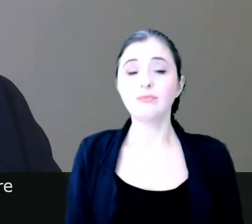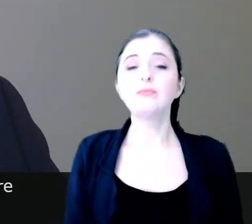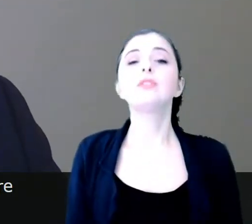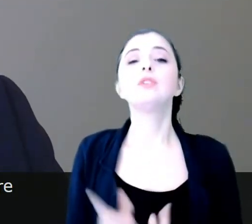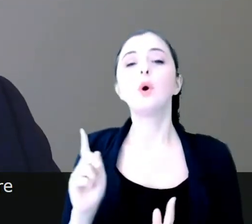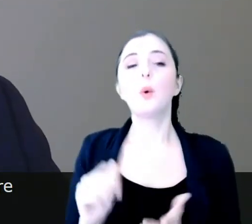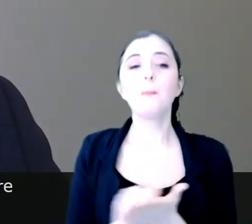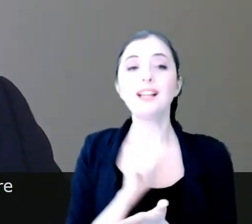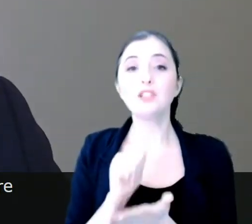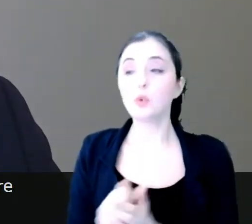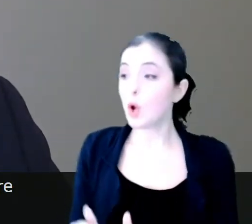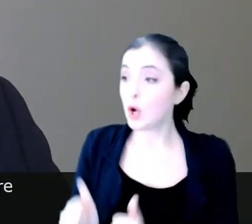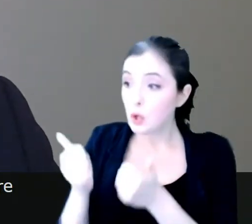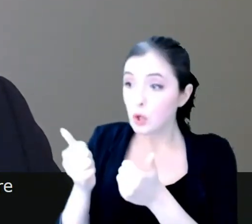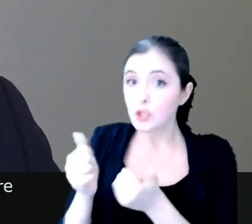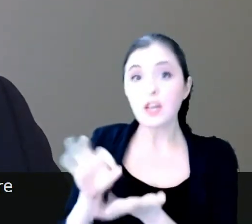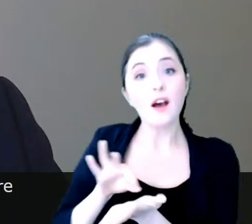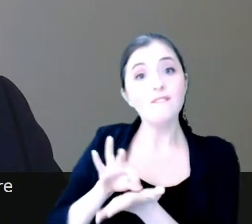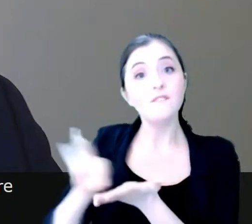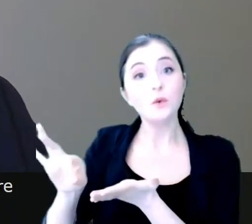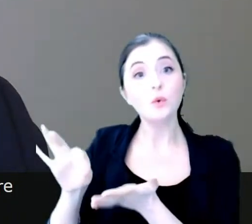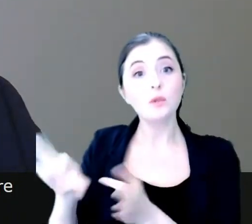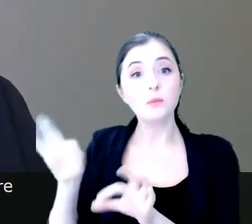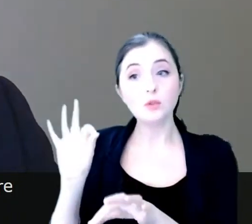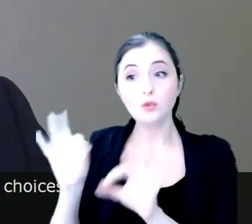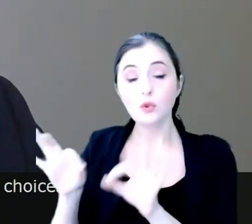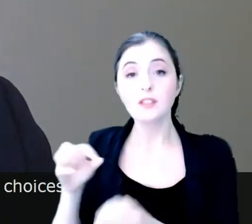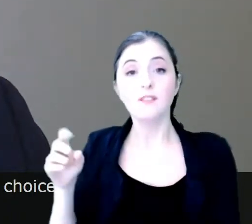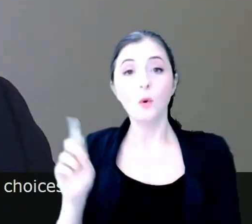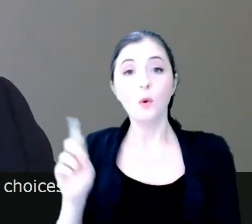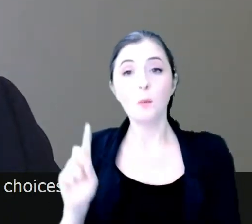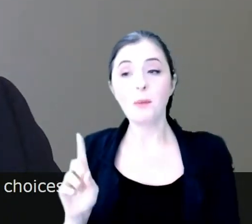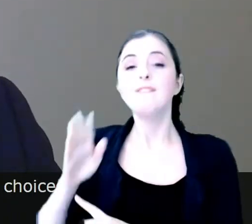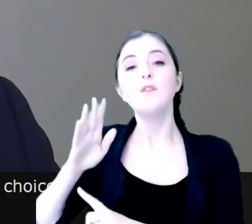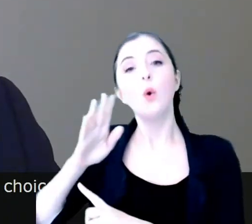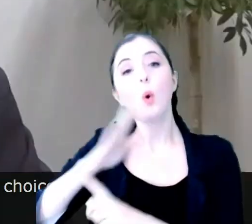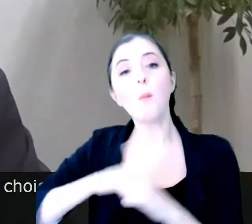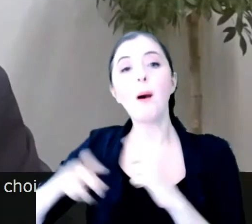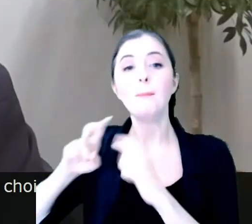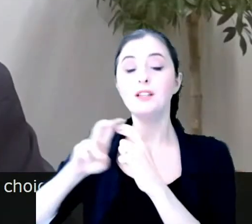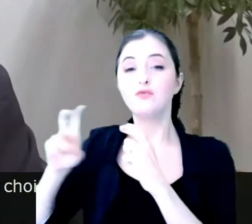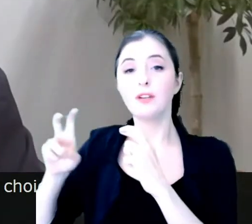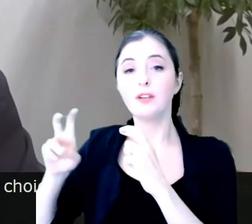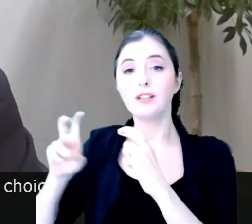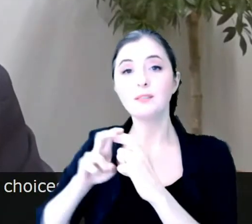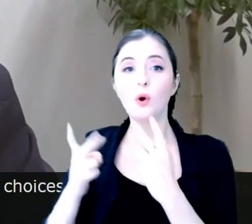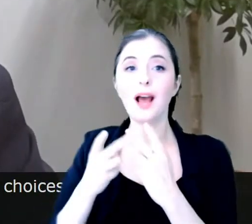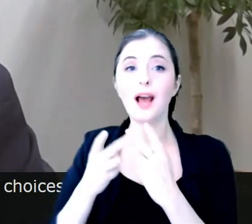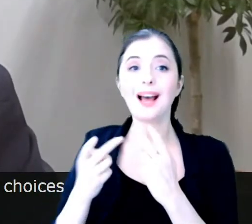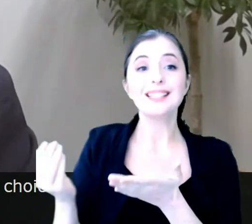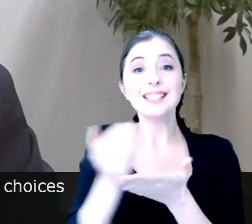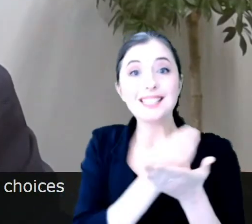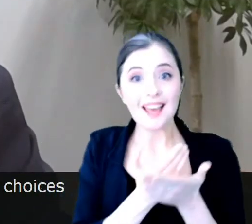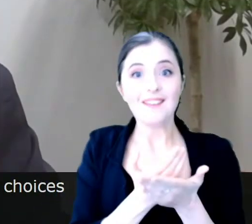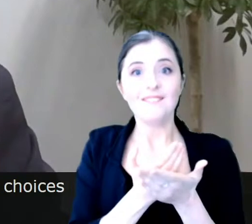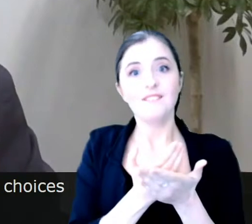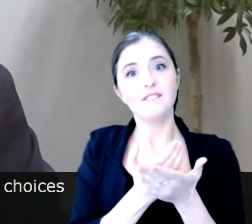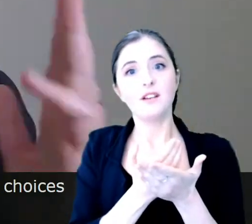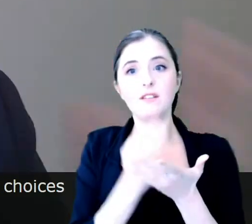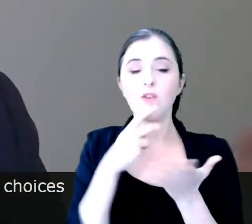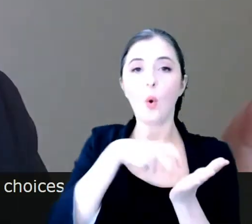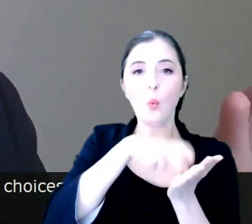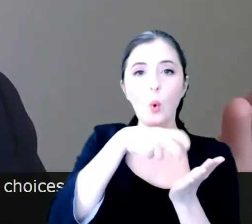affordable choices for people for public transport and safe conditions for walking and cycling is really important. And I'd just say